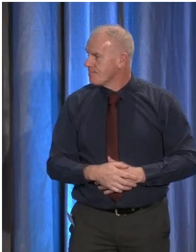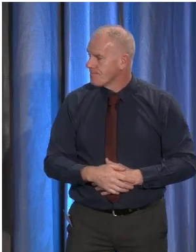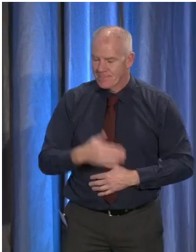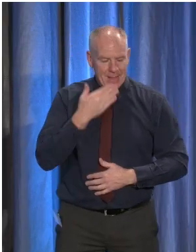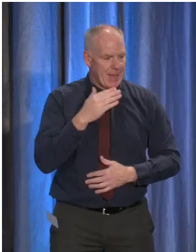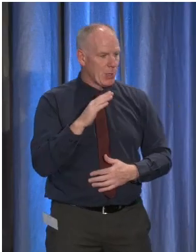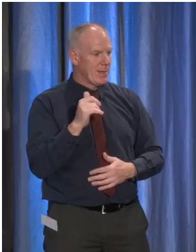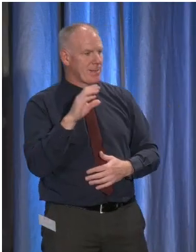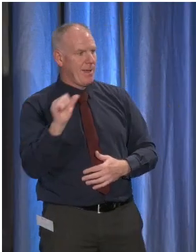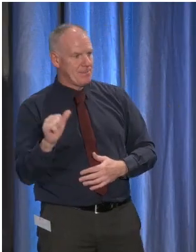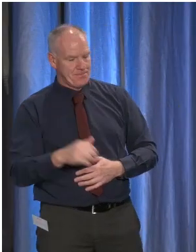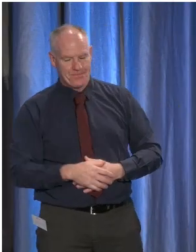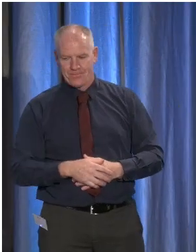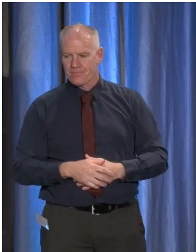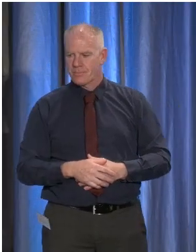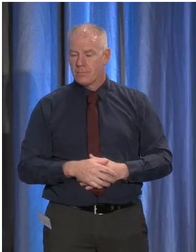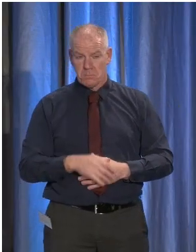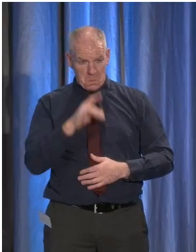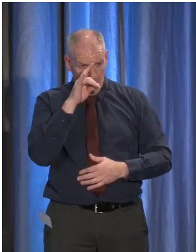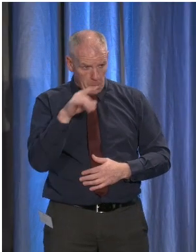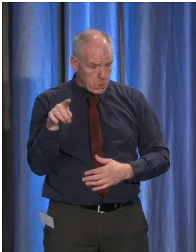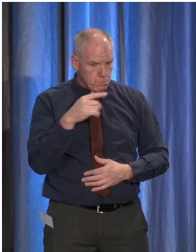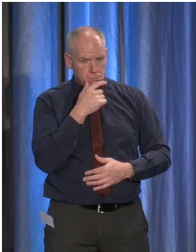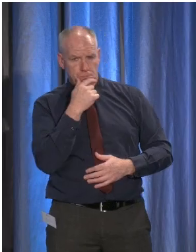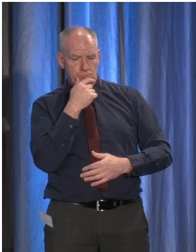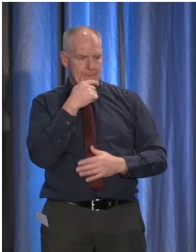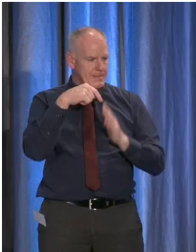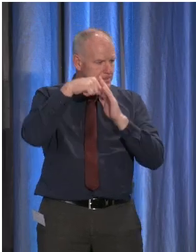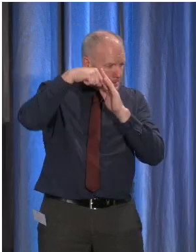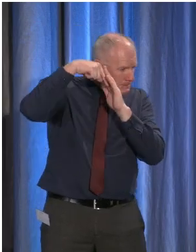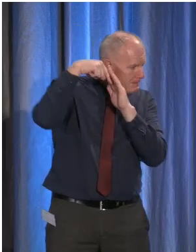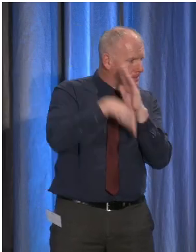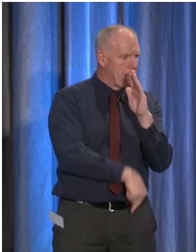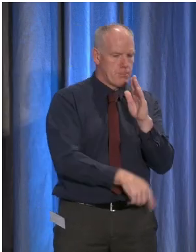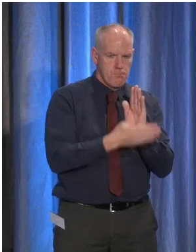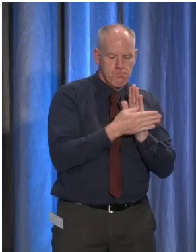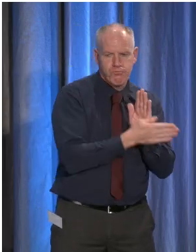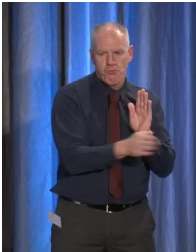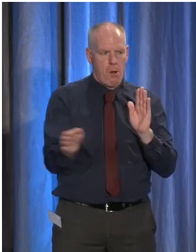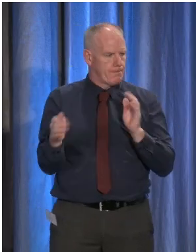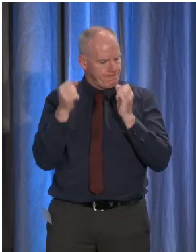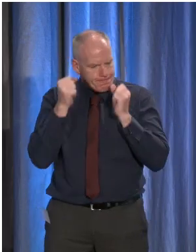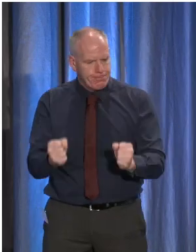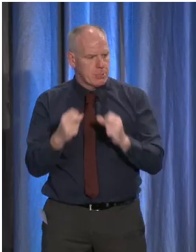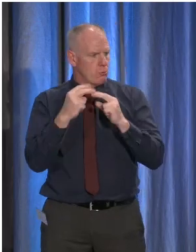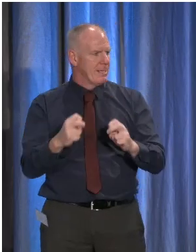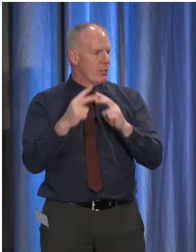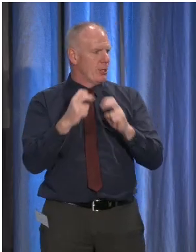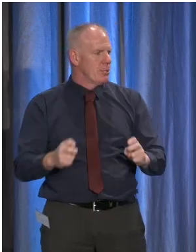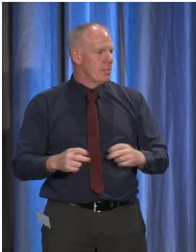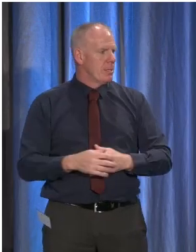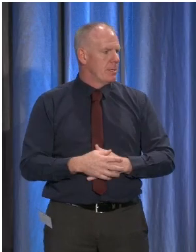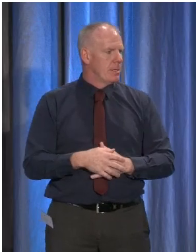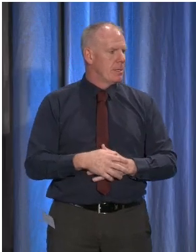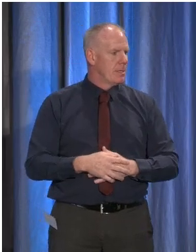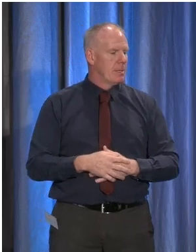Thank you, Lisa. So I hope we've reassured you about the depth, breadth and rigour of our study. So now we'll start